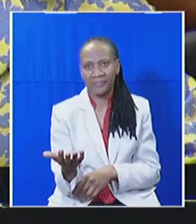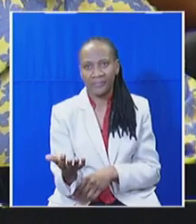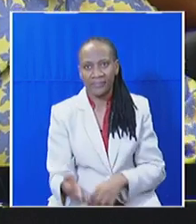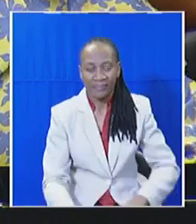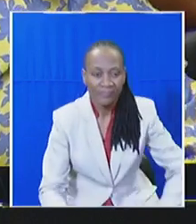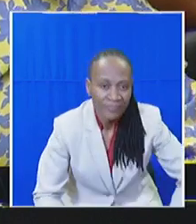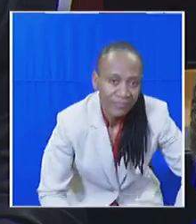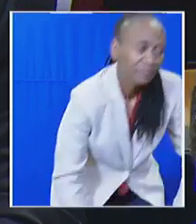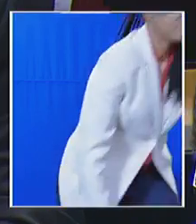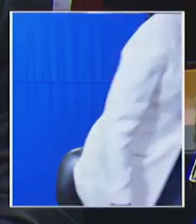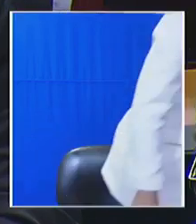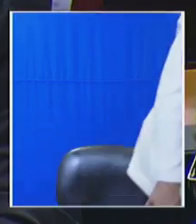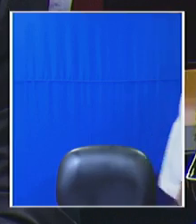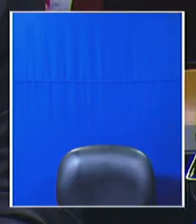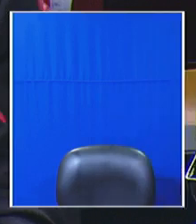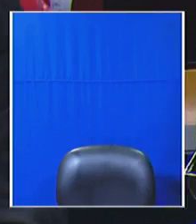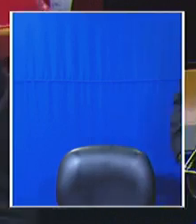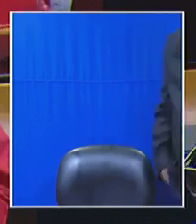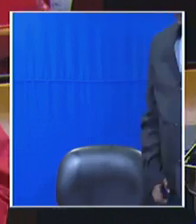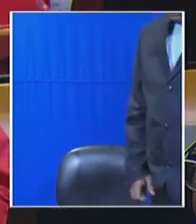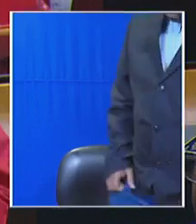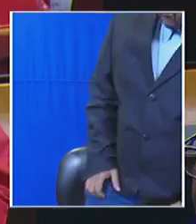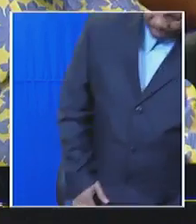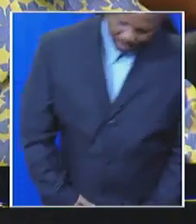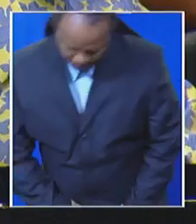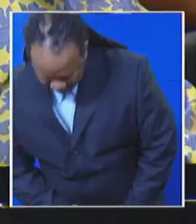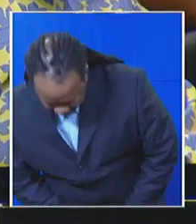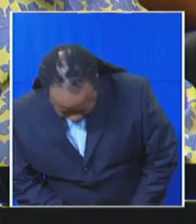Honorable Speaker, I accept the ruling. Thank you. yes.